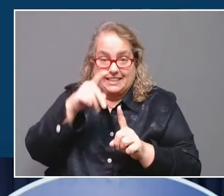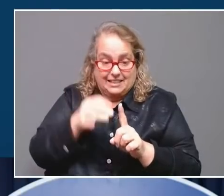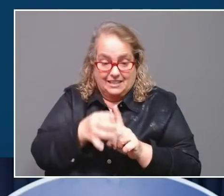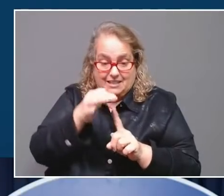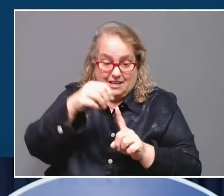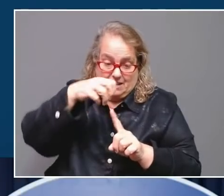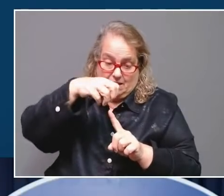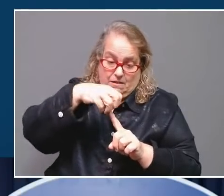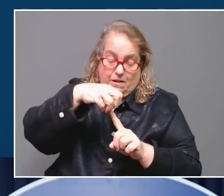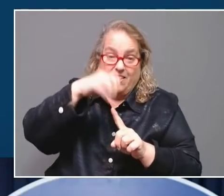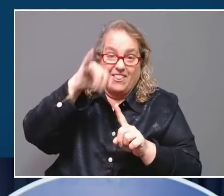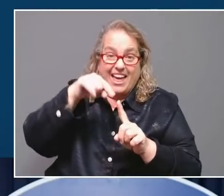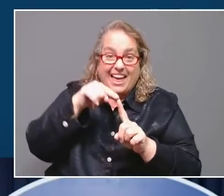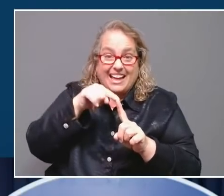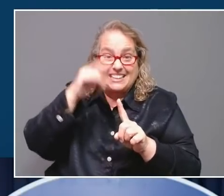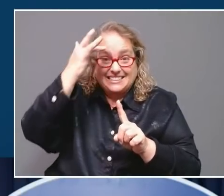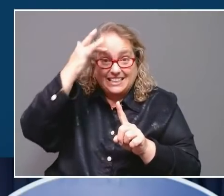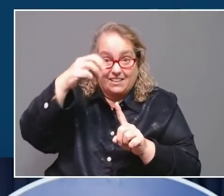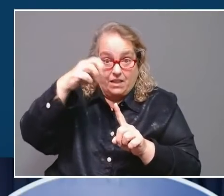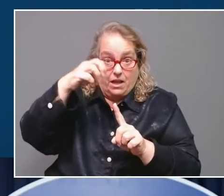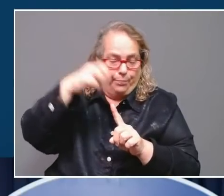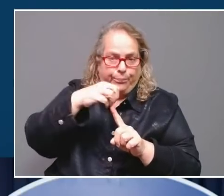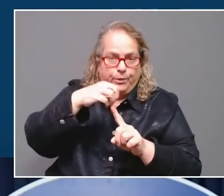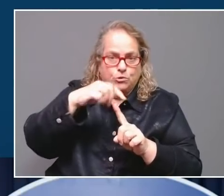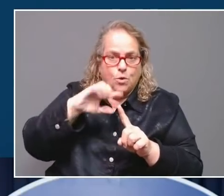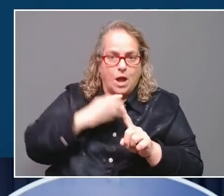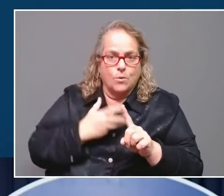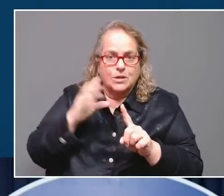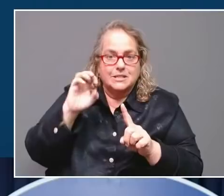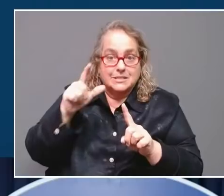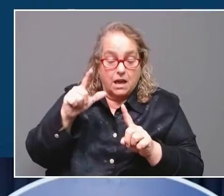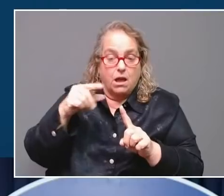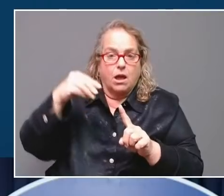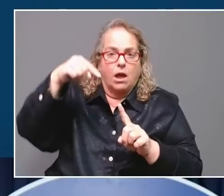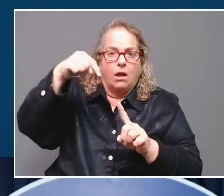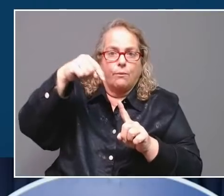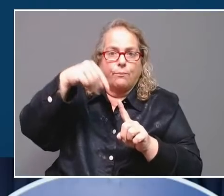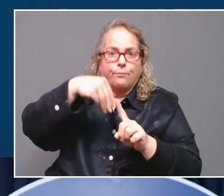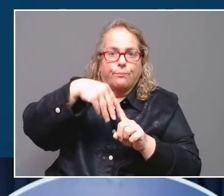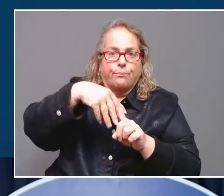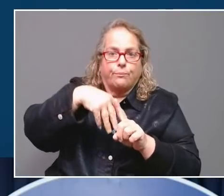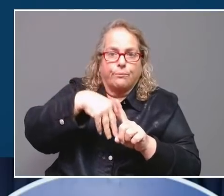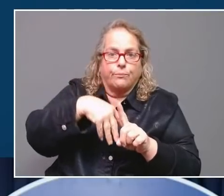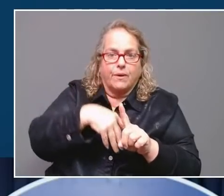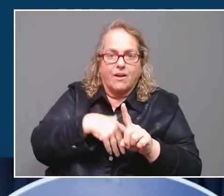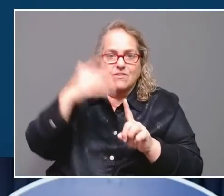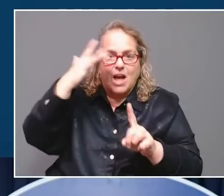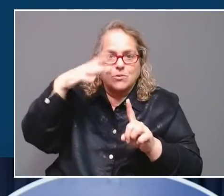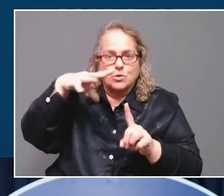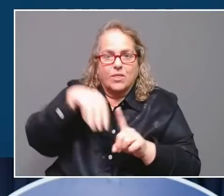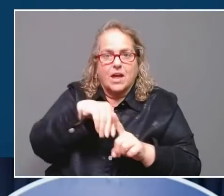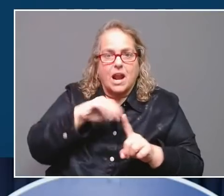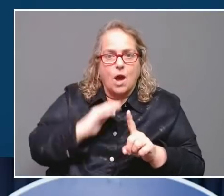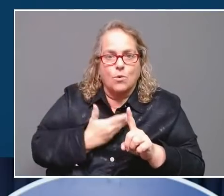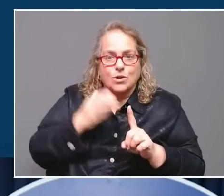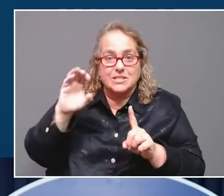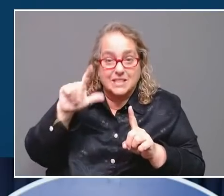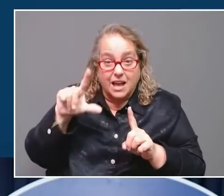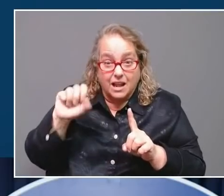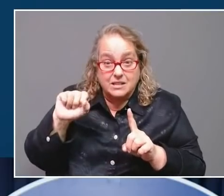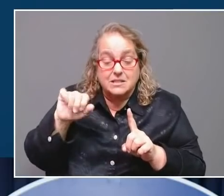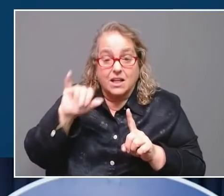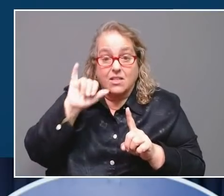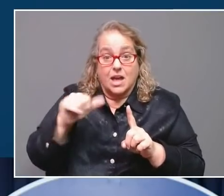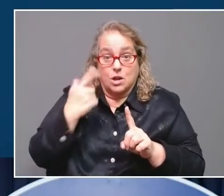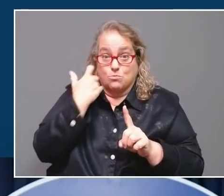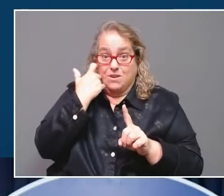what attaches to our cells and gets the virus into our cells to cause the problems. When we either are previously infected and